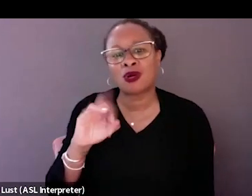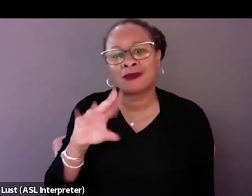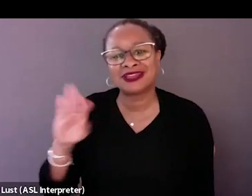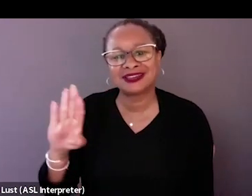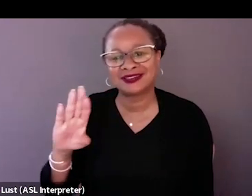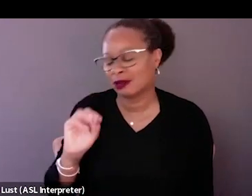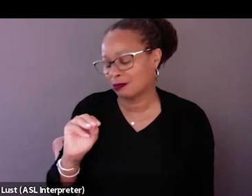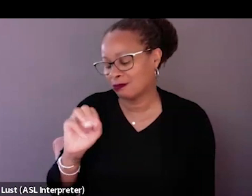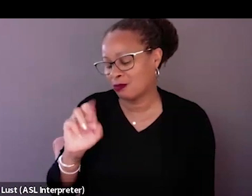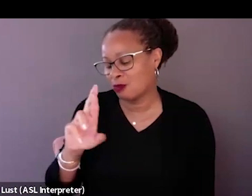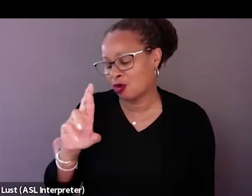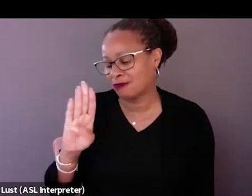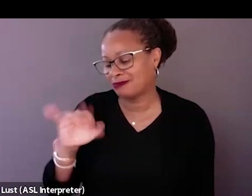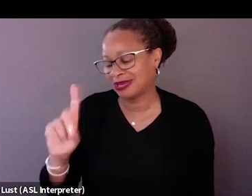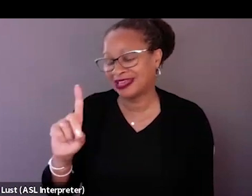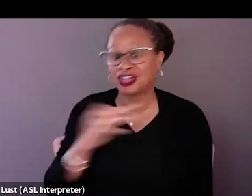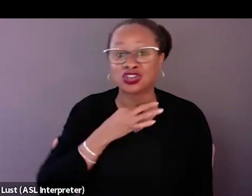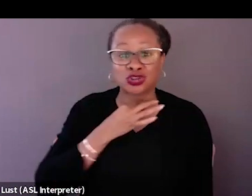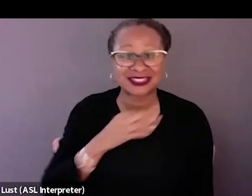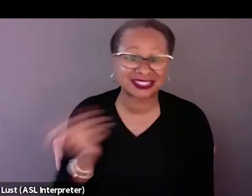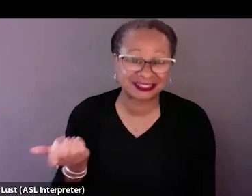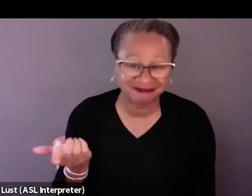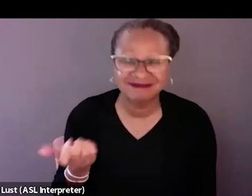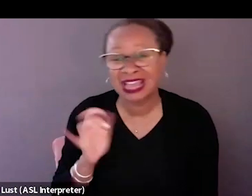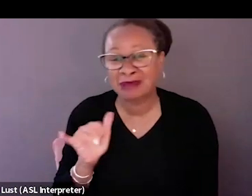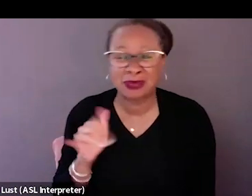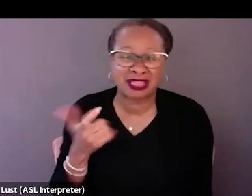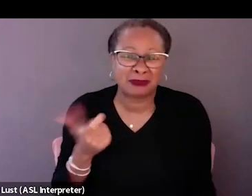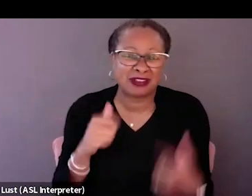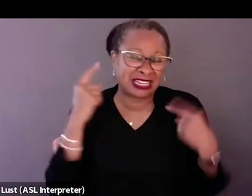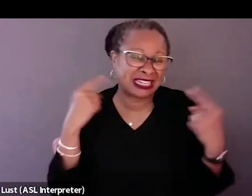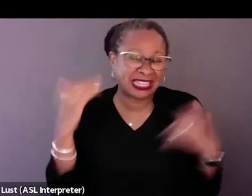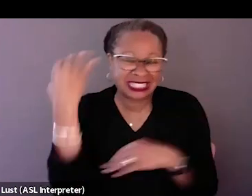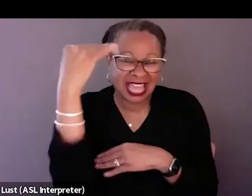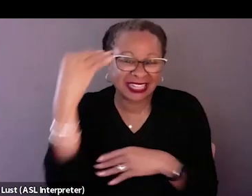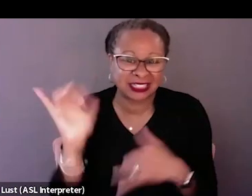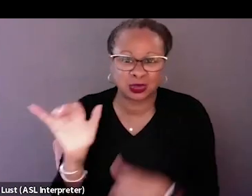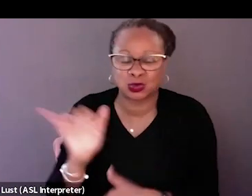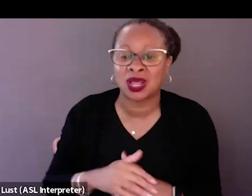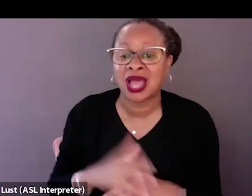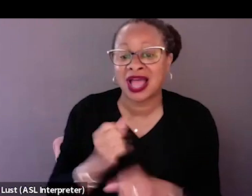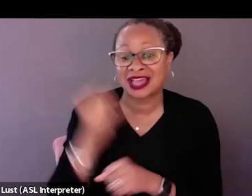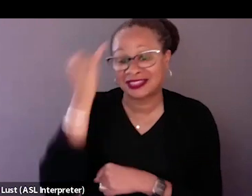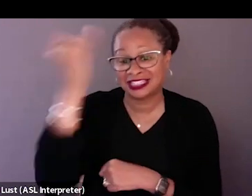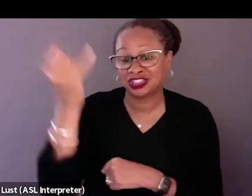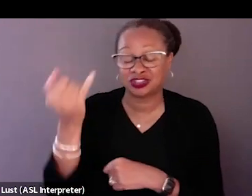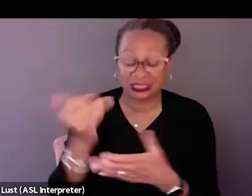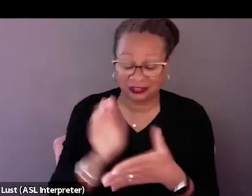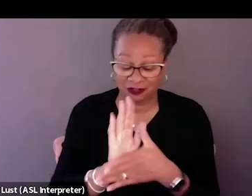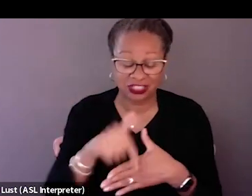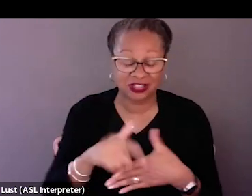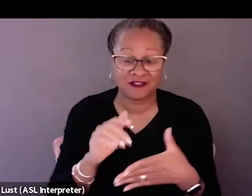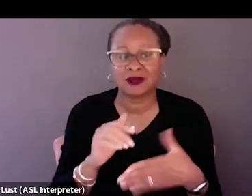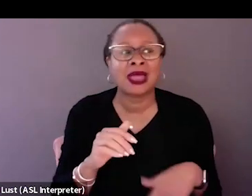maybe with laced with a degree of sadomasochism. Like it's, I really got the initial idea for this film as a kind of what